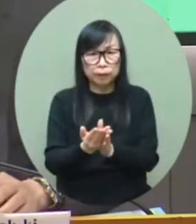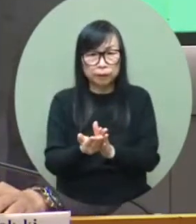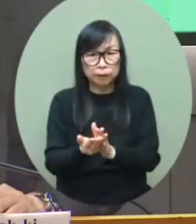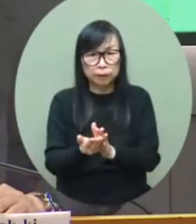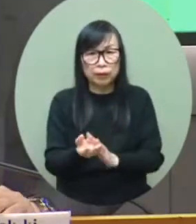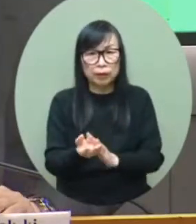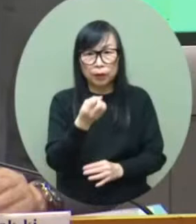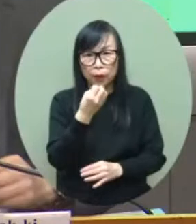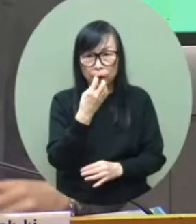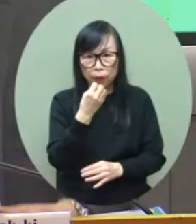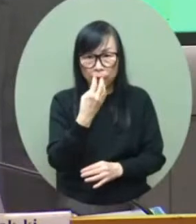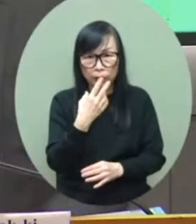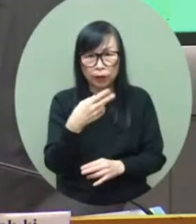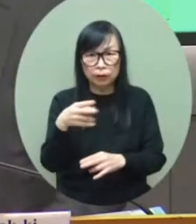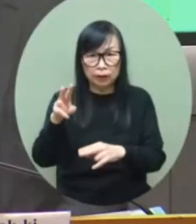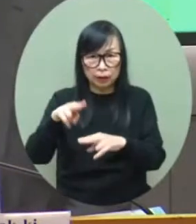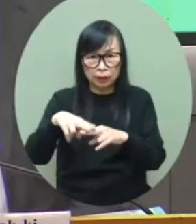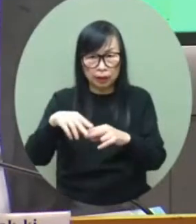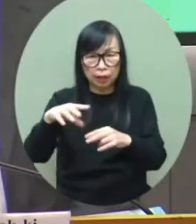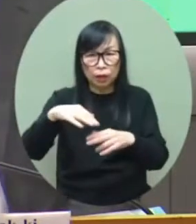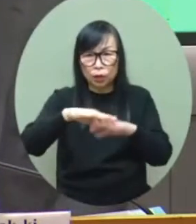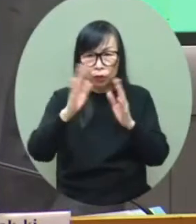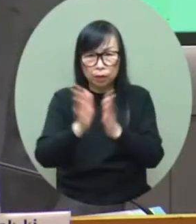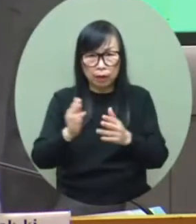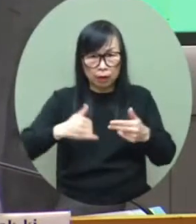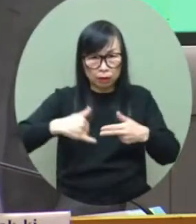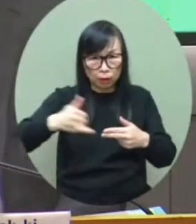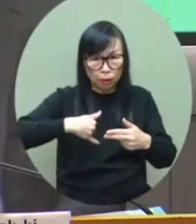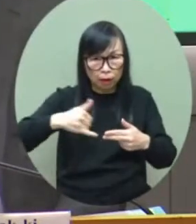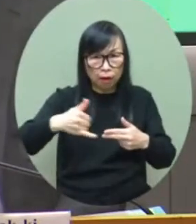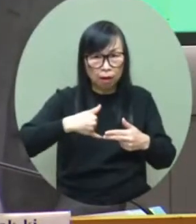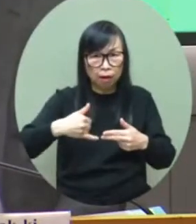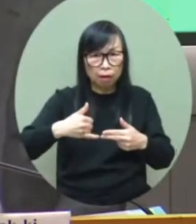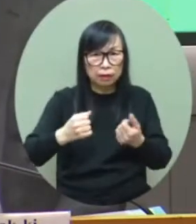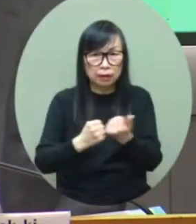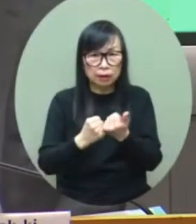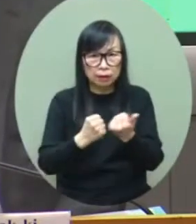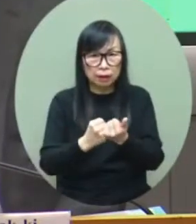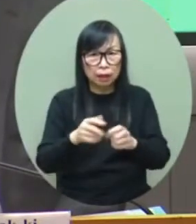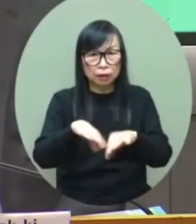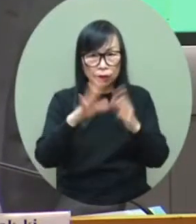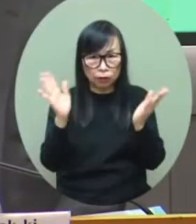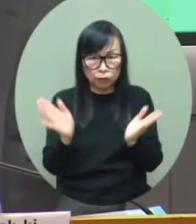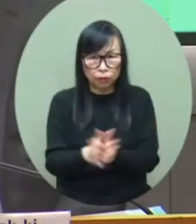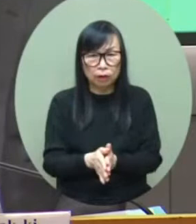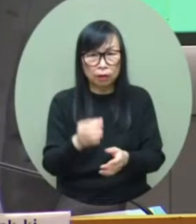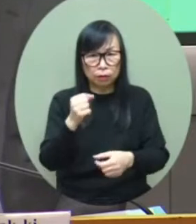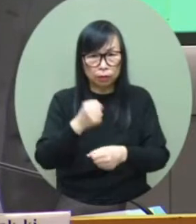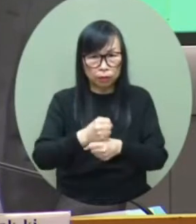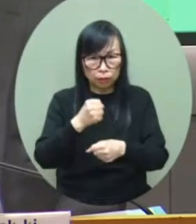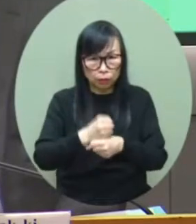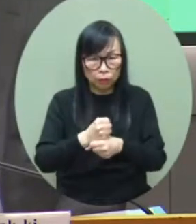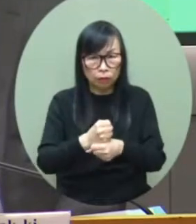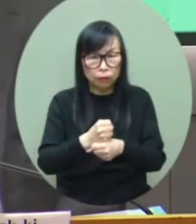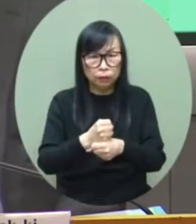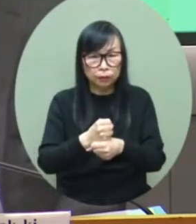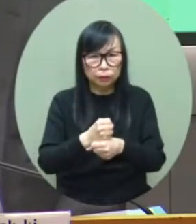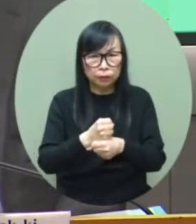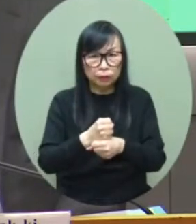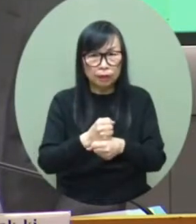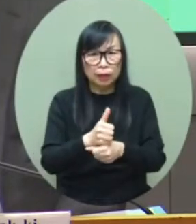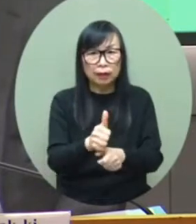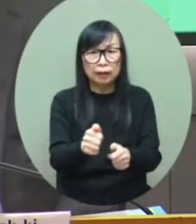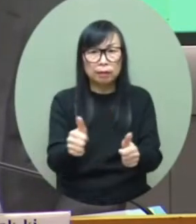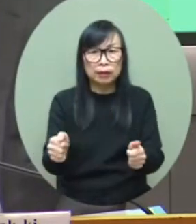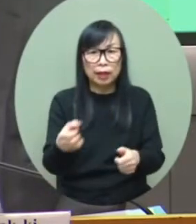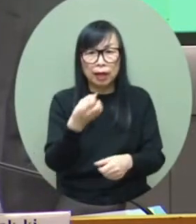Health Commission, and also the Guangdong Provincial Governments and Shenzhen Municipal Governments for